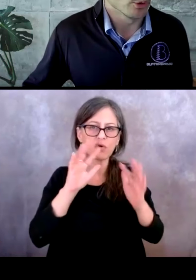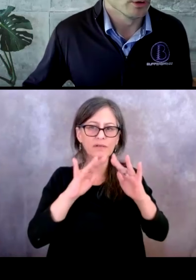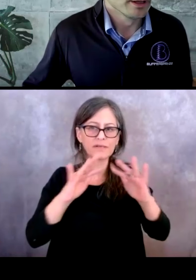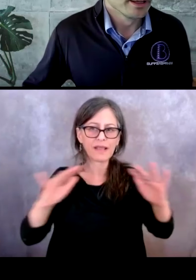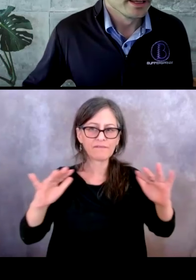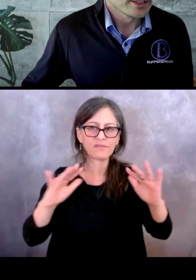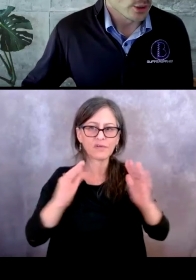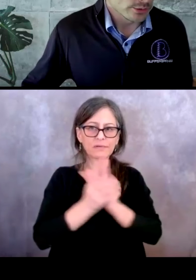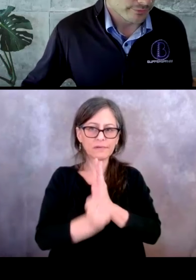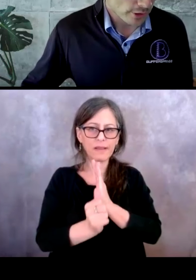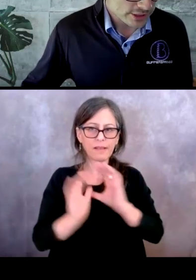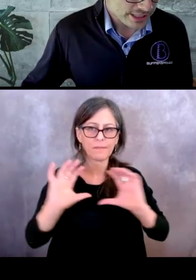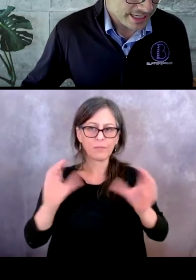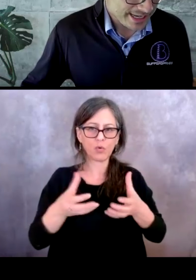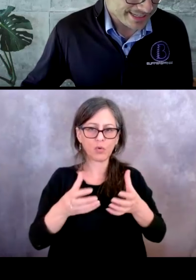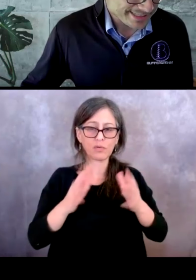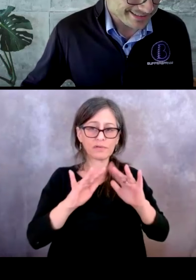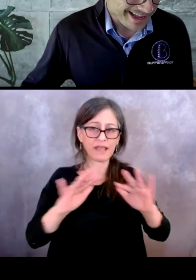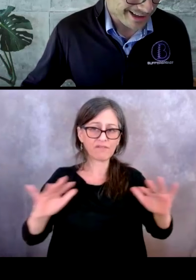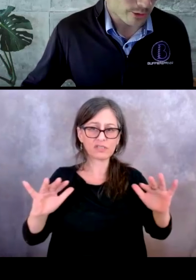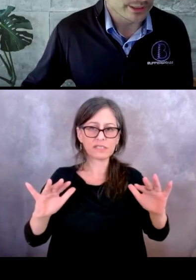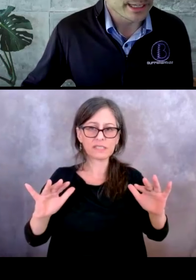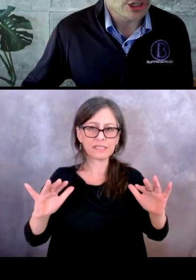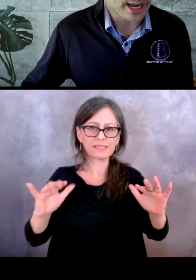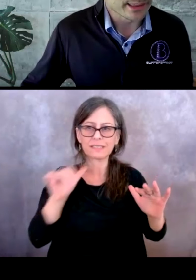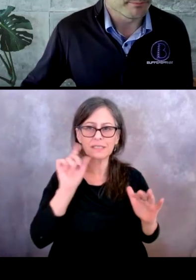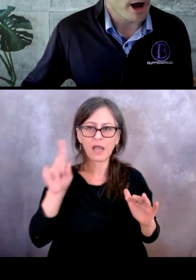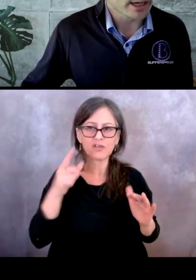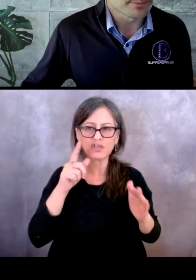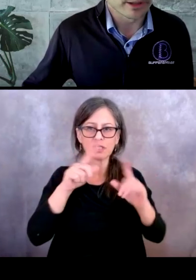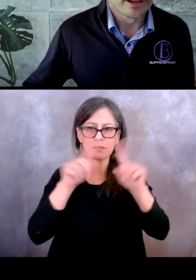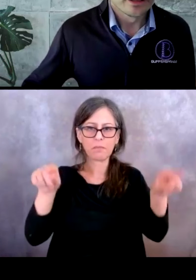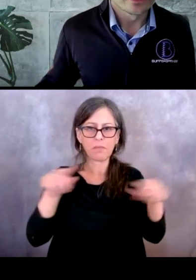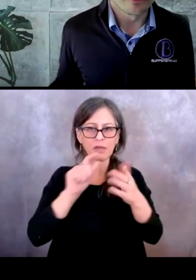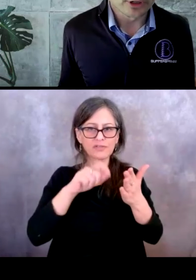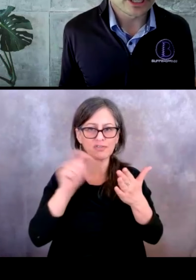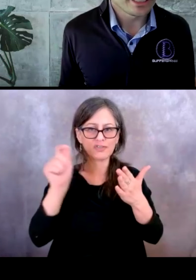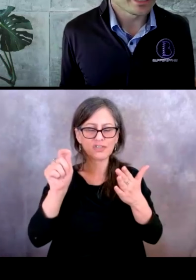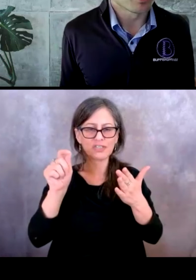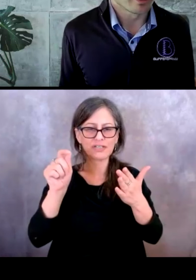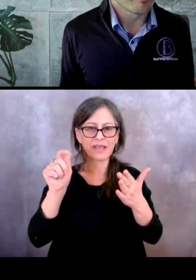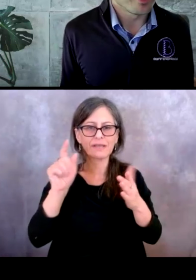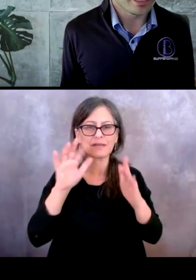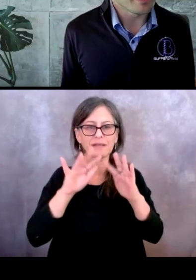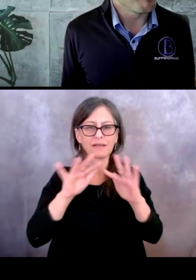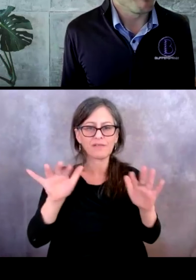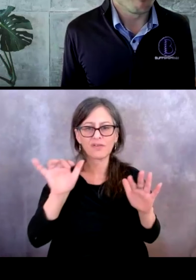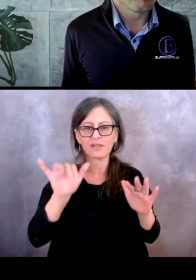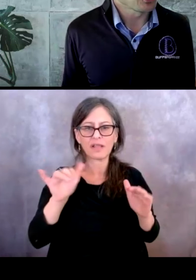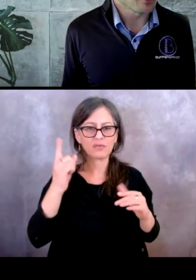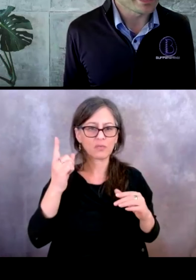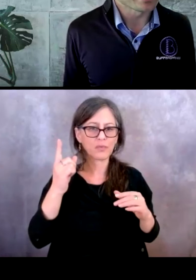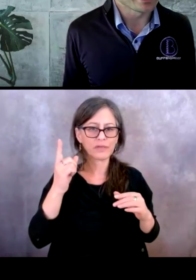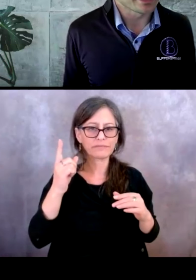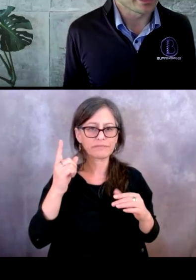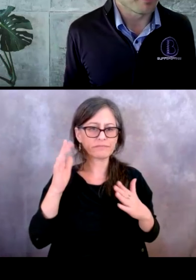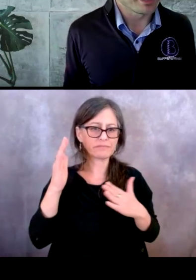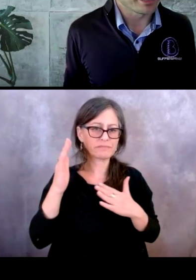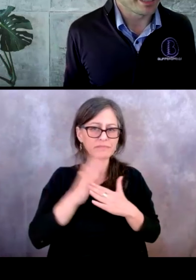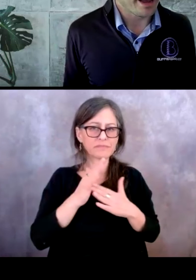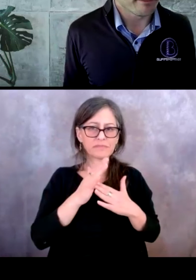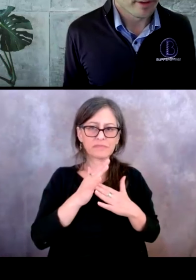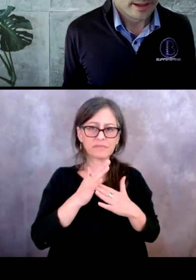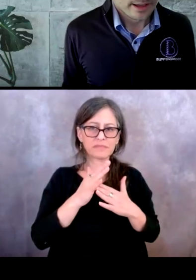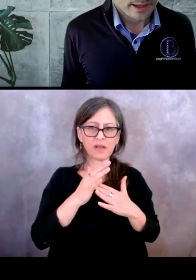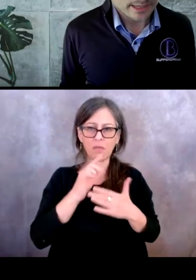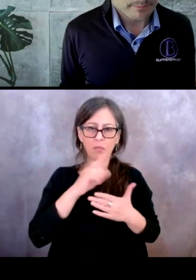talent pool. So diversity is not only a check in the box, but diversity is one of the greatest things that a company